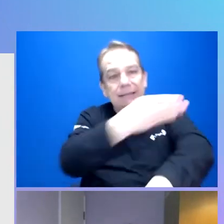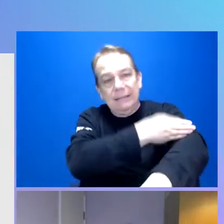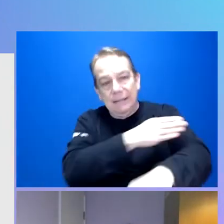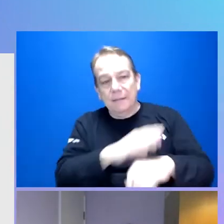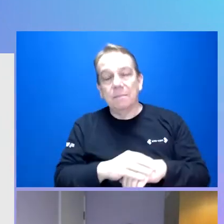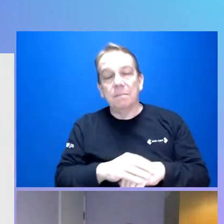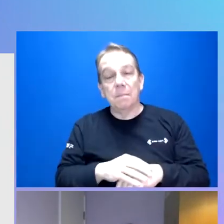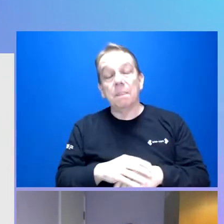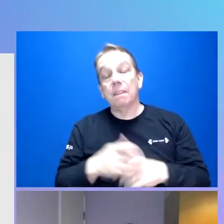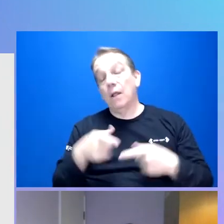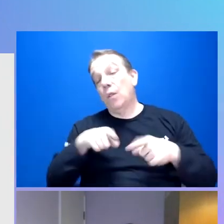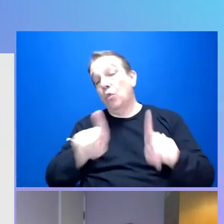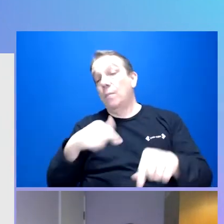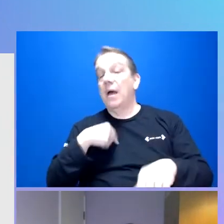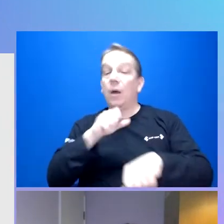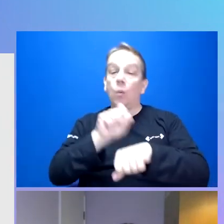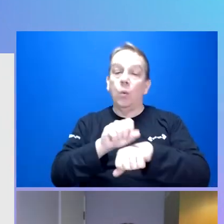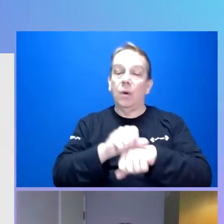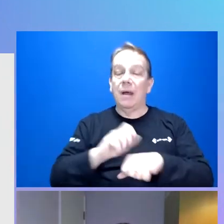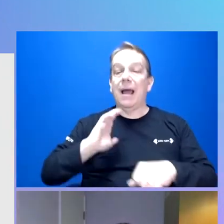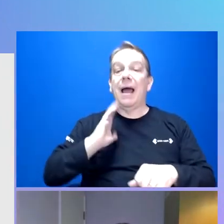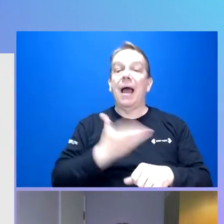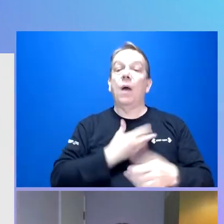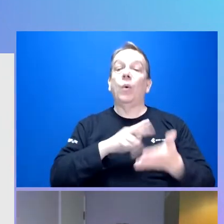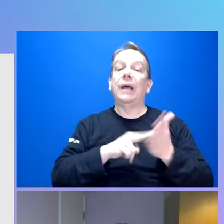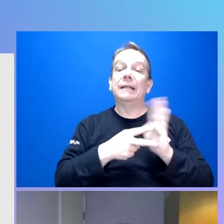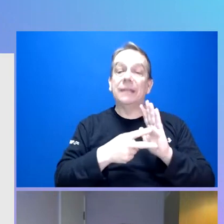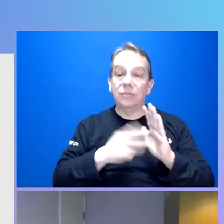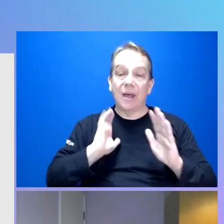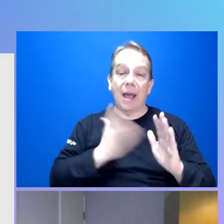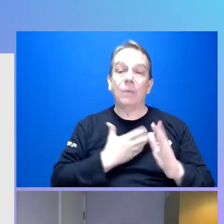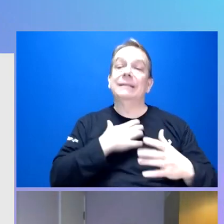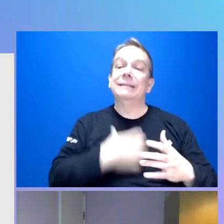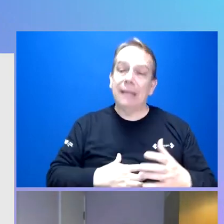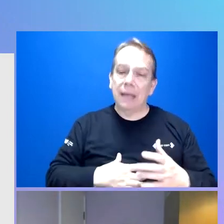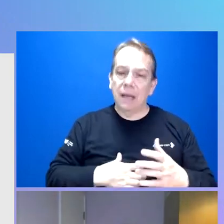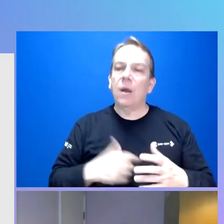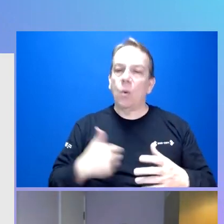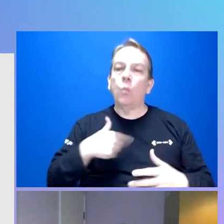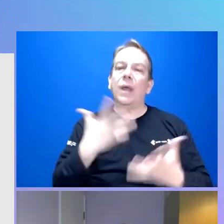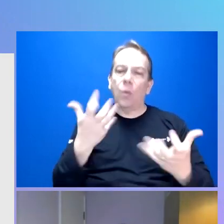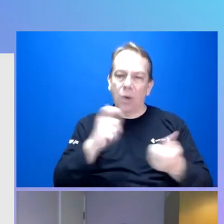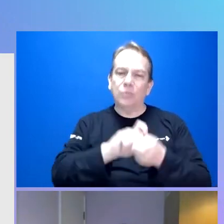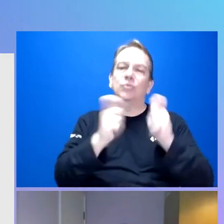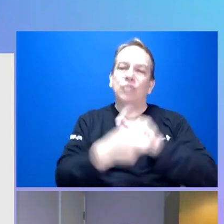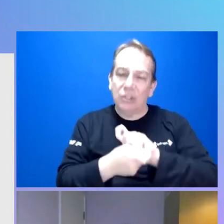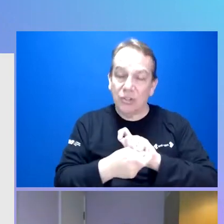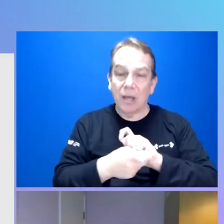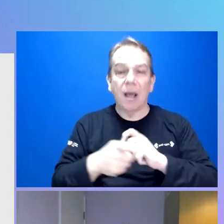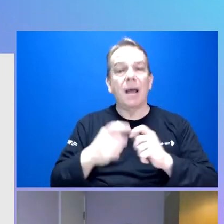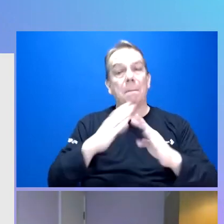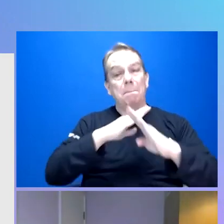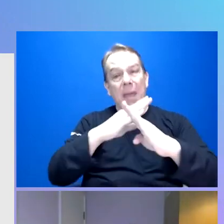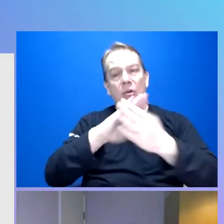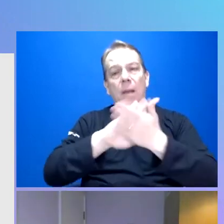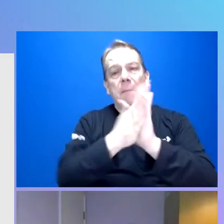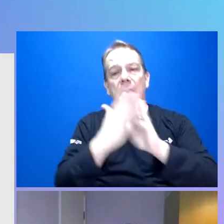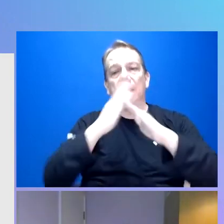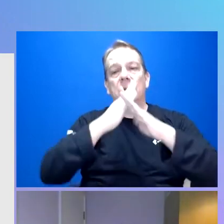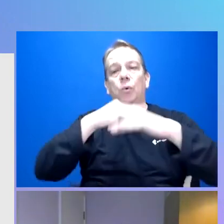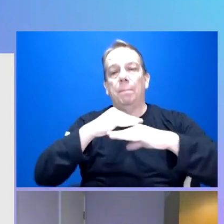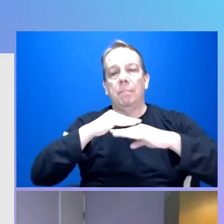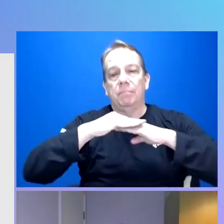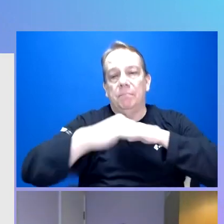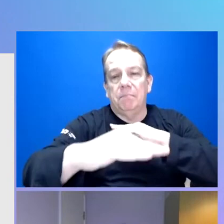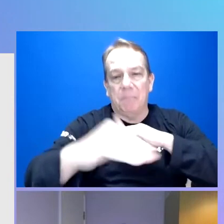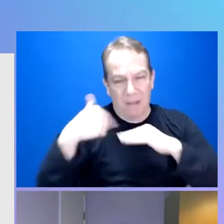In this work, we get across our intentions and dedication to make a difference, to break down barriers, even